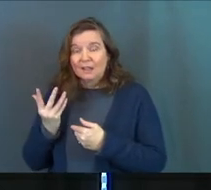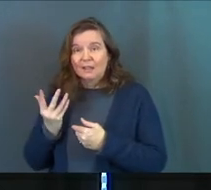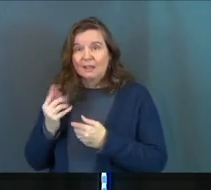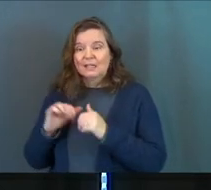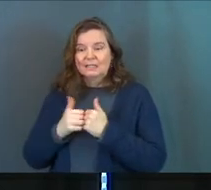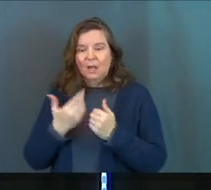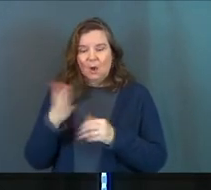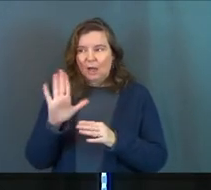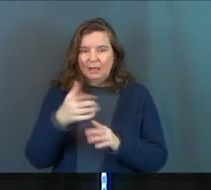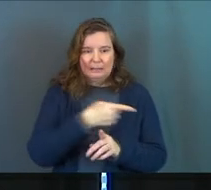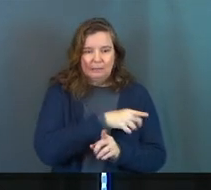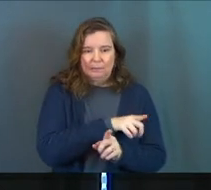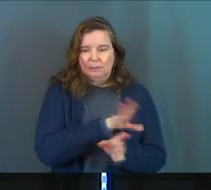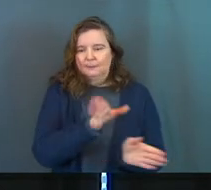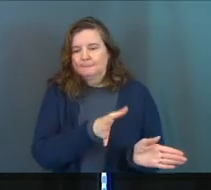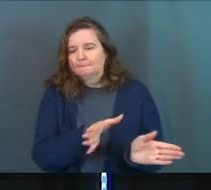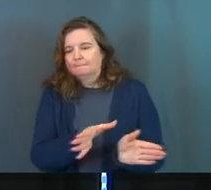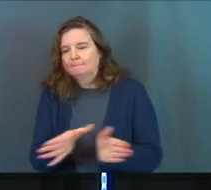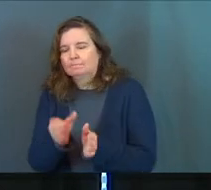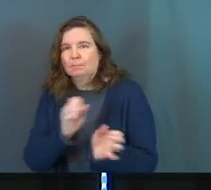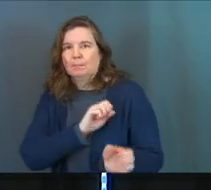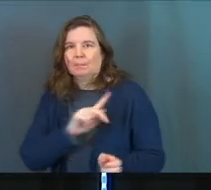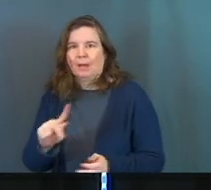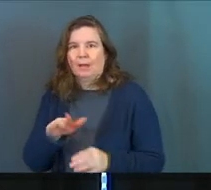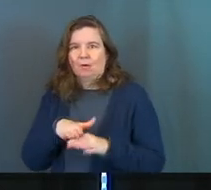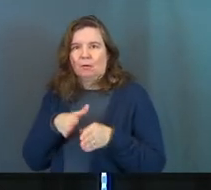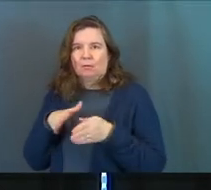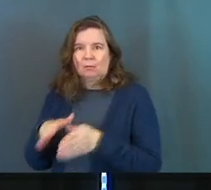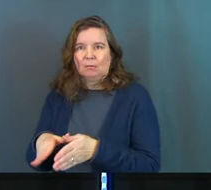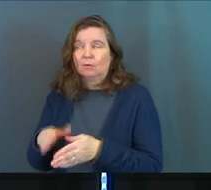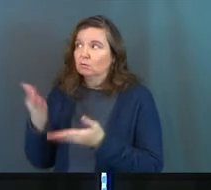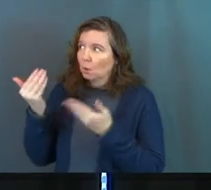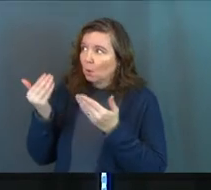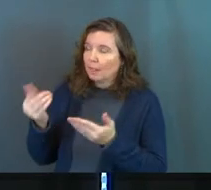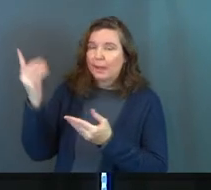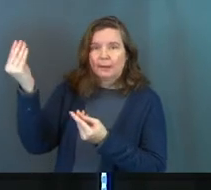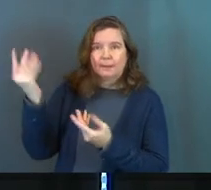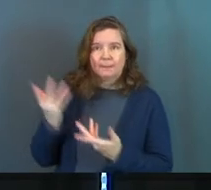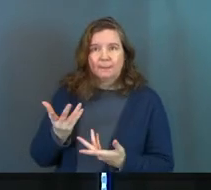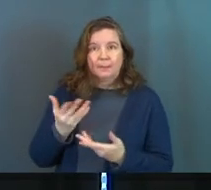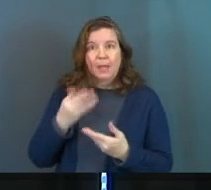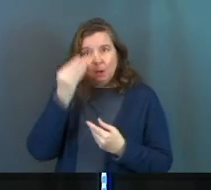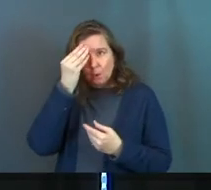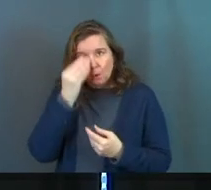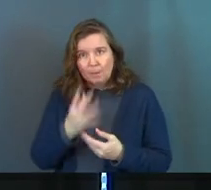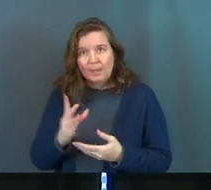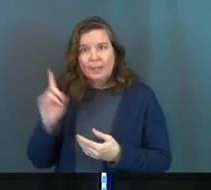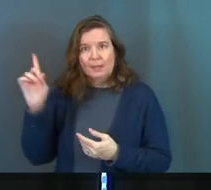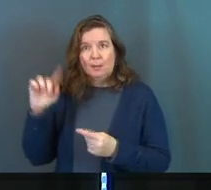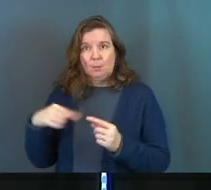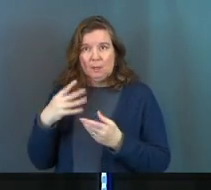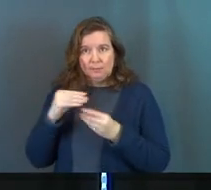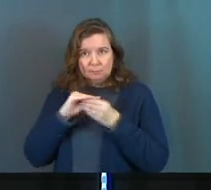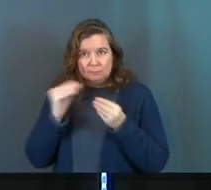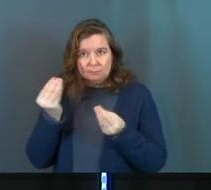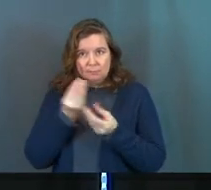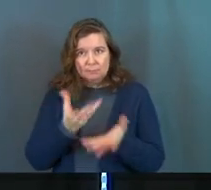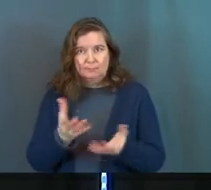you is how to get back on the path. So let Him and obey Him when He